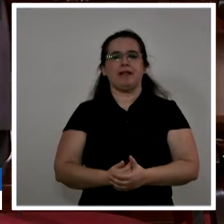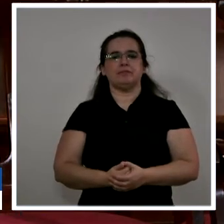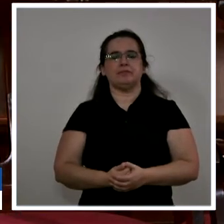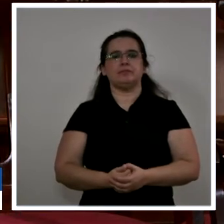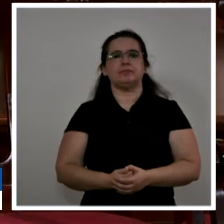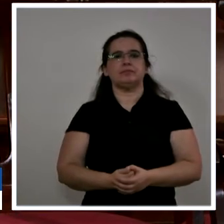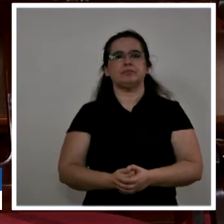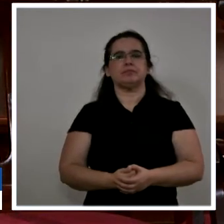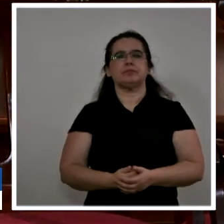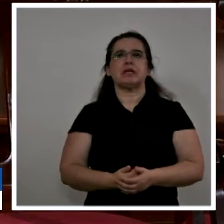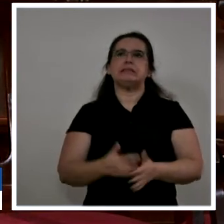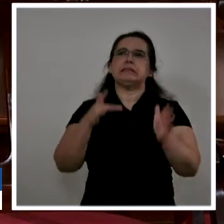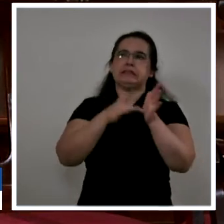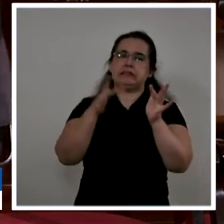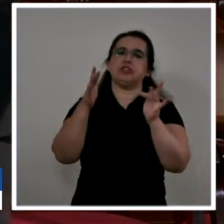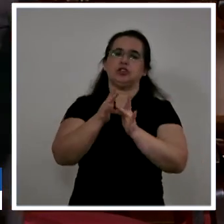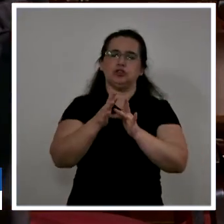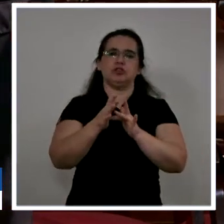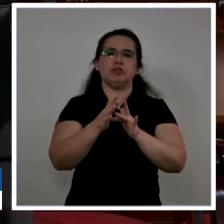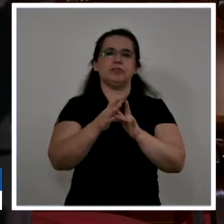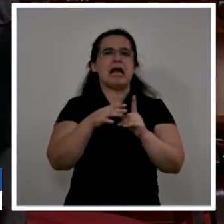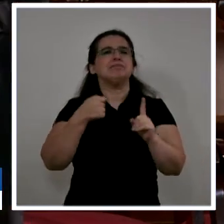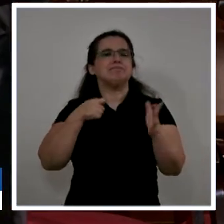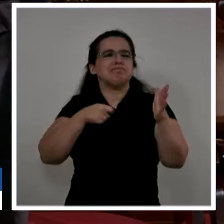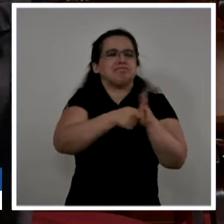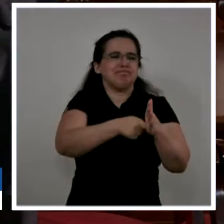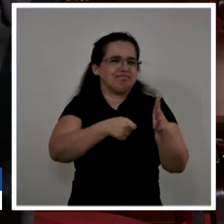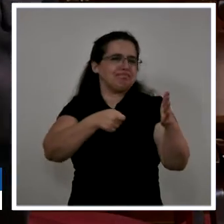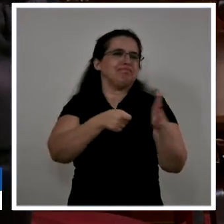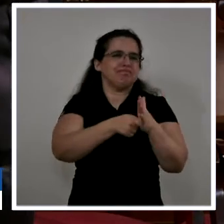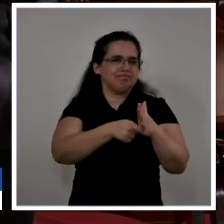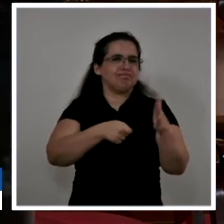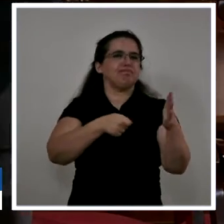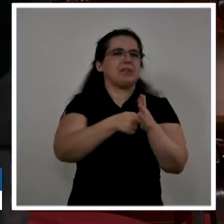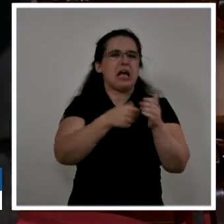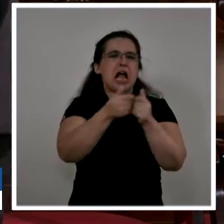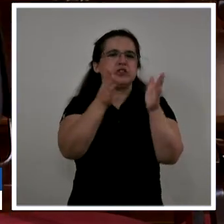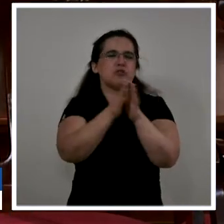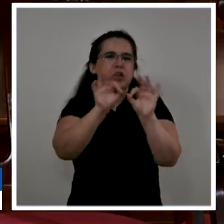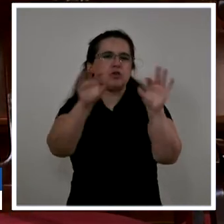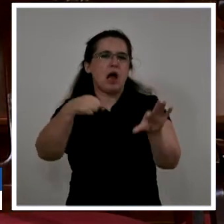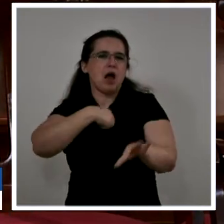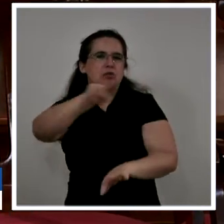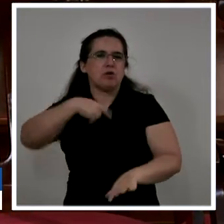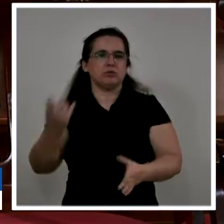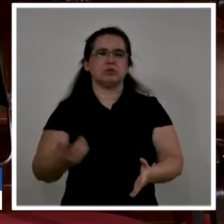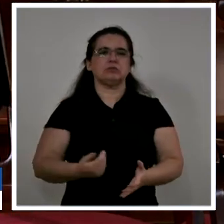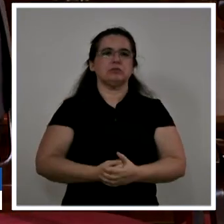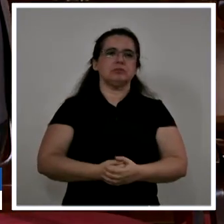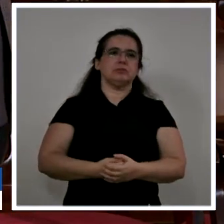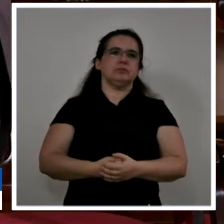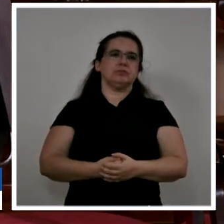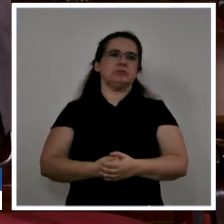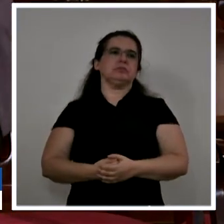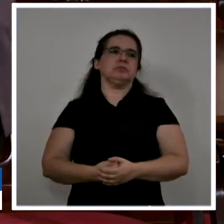are. E portanto, Jesus foi tentado em todas as coisas como nós somos. He